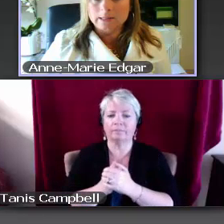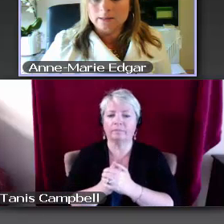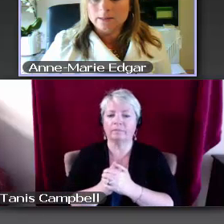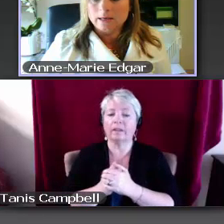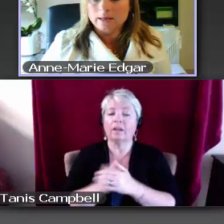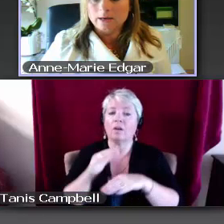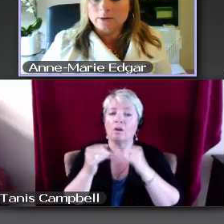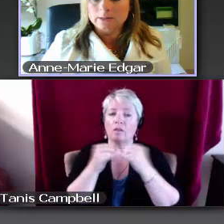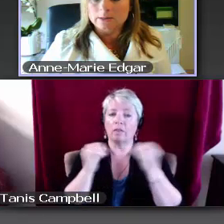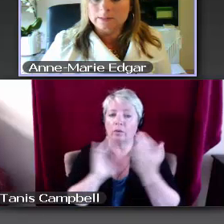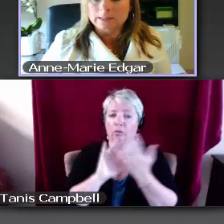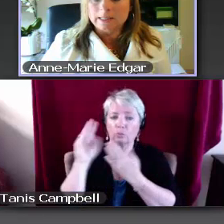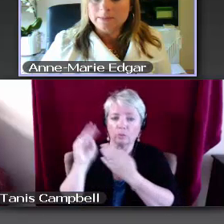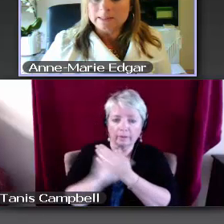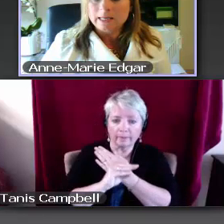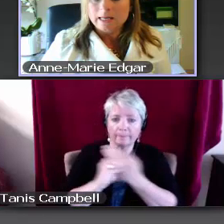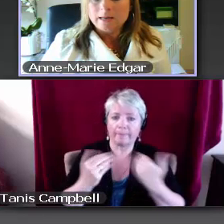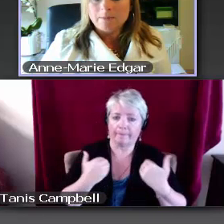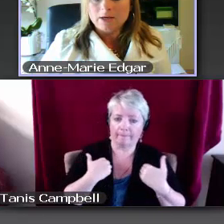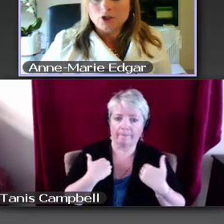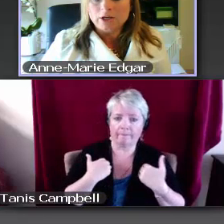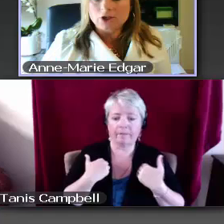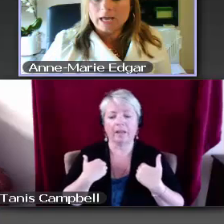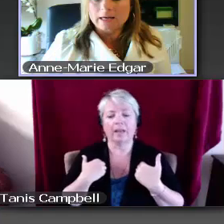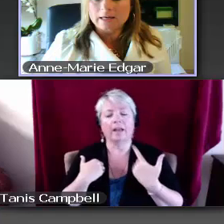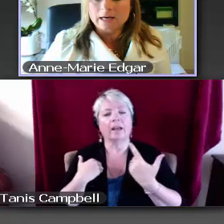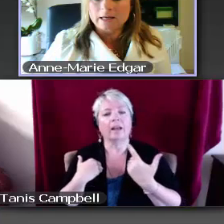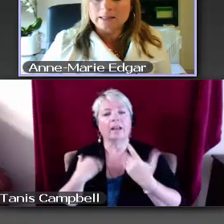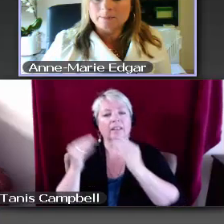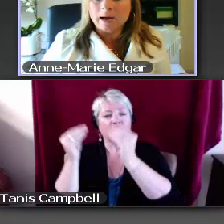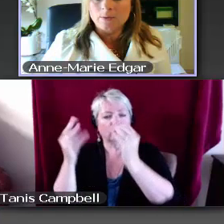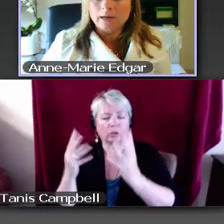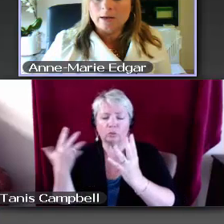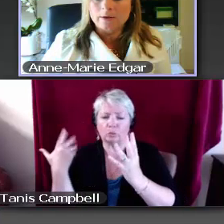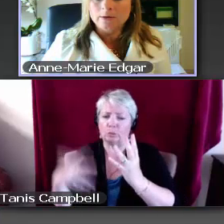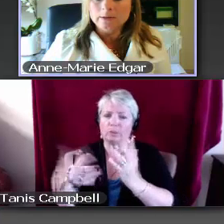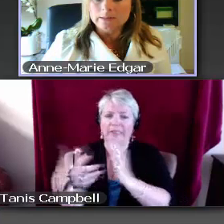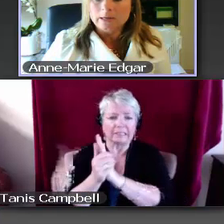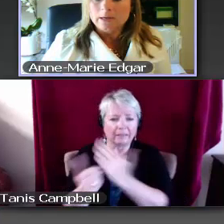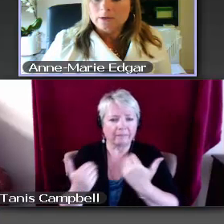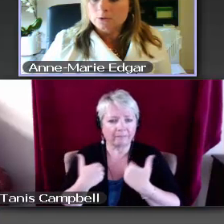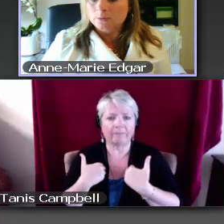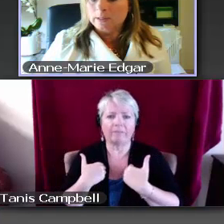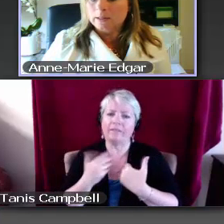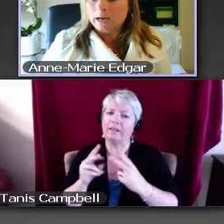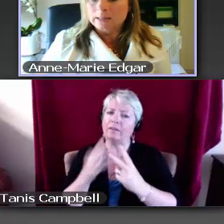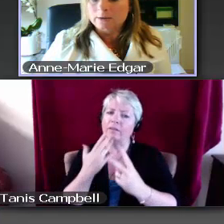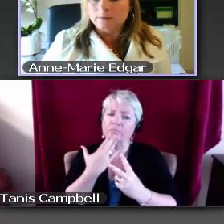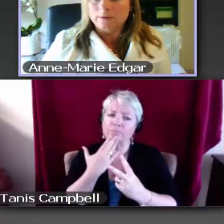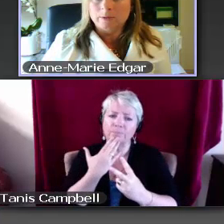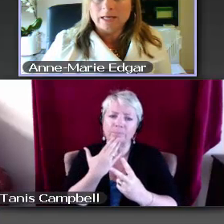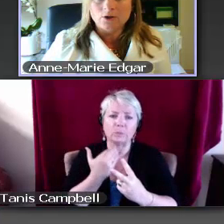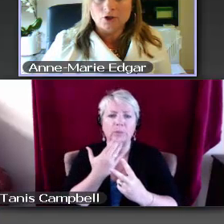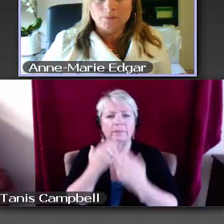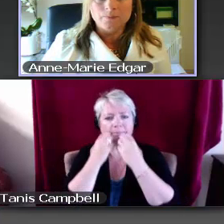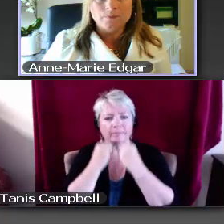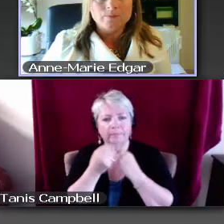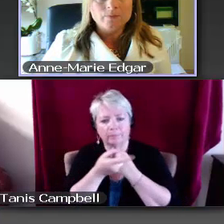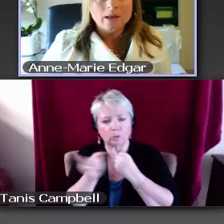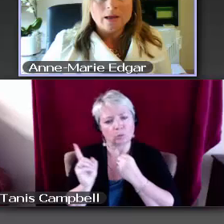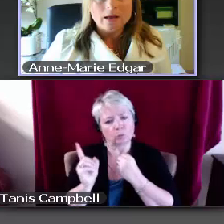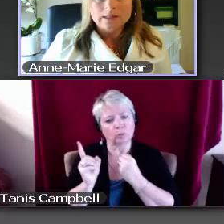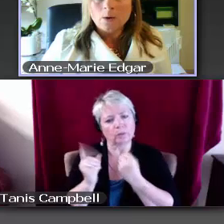and our skilled and caring service teams, Make a Change Canada is empowering others to realize their full